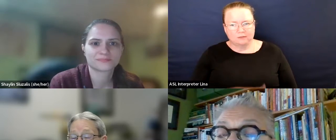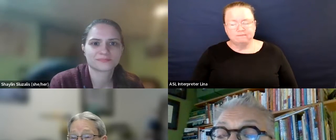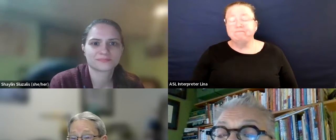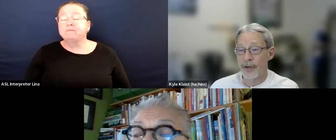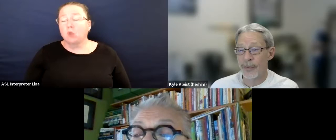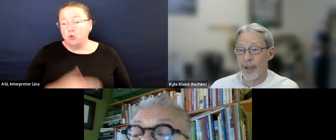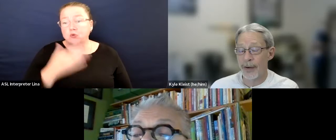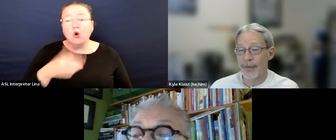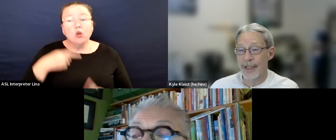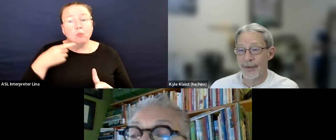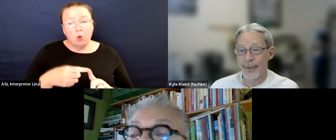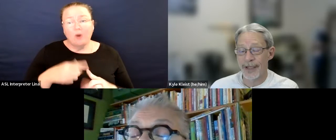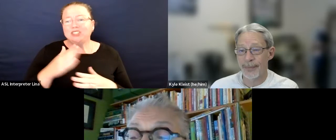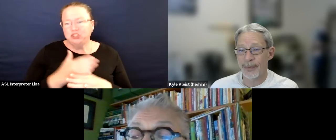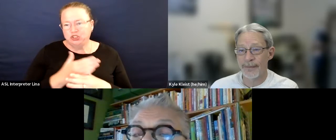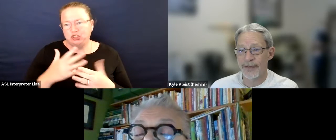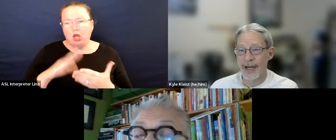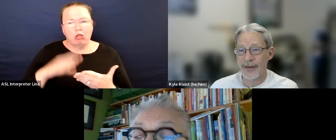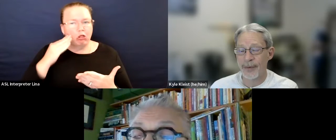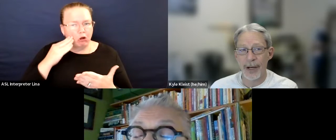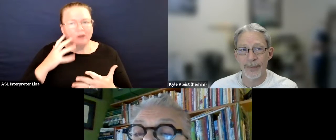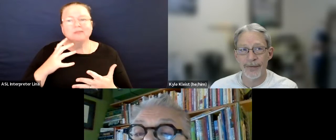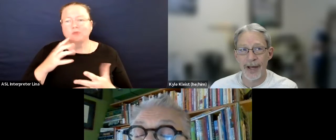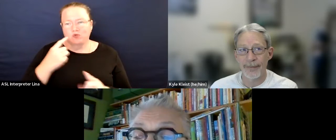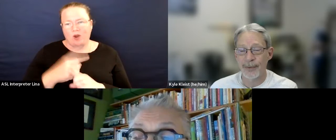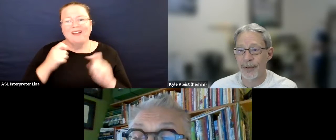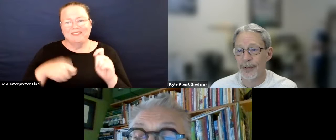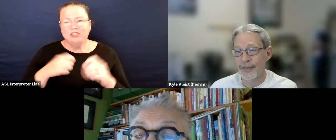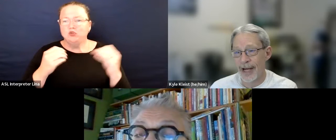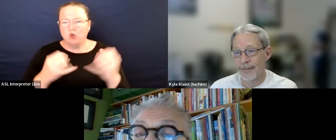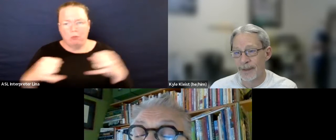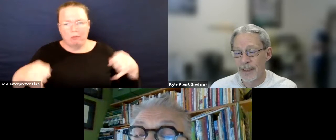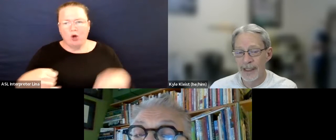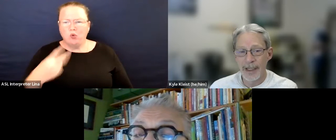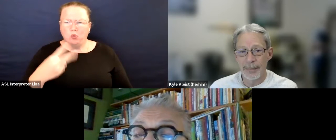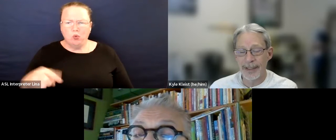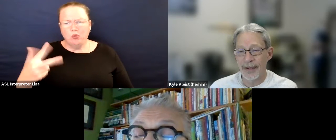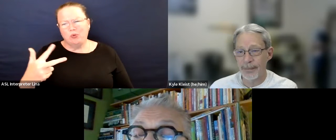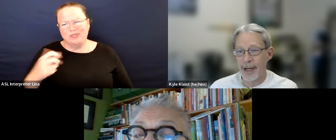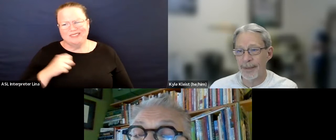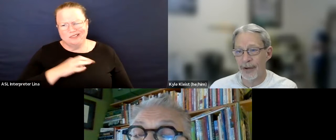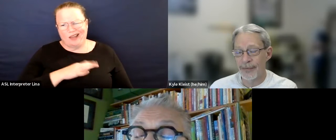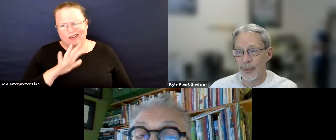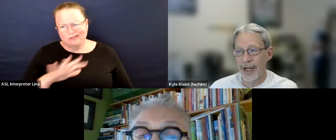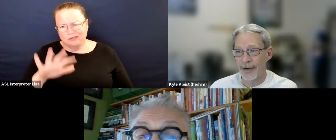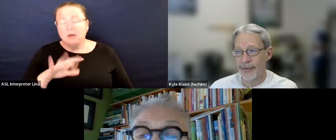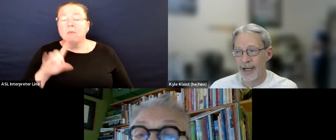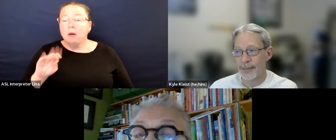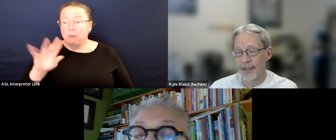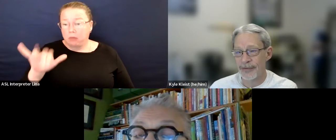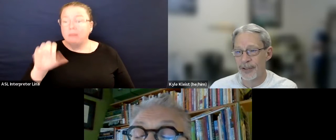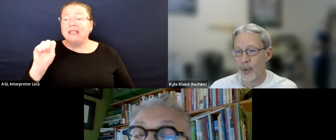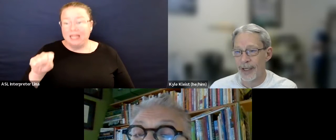Mm-hmm. Great point. Share the wealth. Yes, when it comes to our Fishing Has No Boundaries, I have 2 or 3 staff. But yes, Bobby also, we have